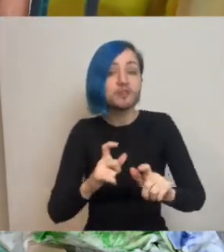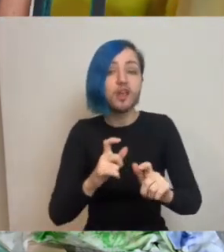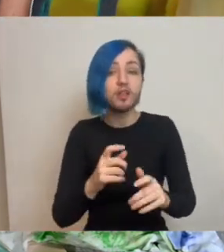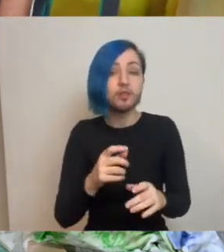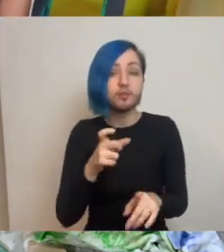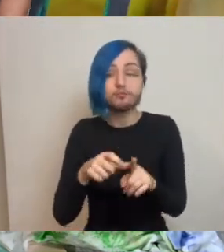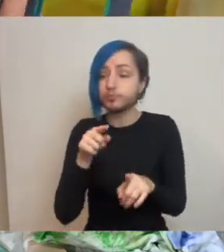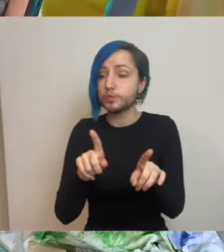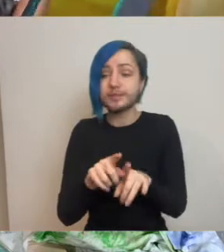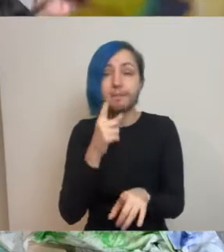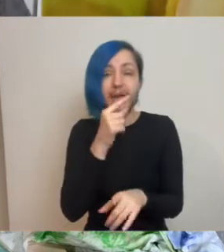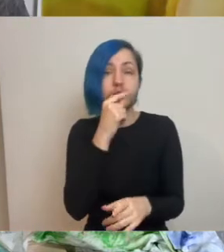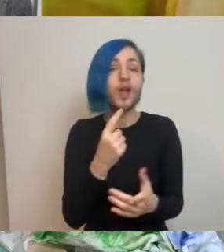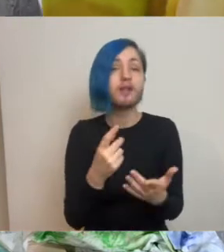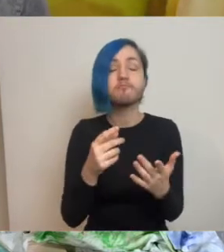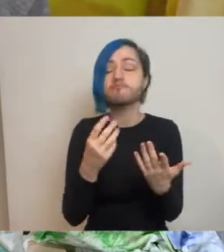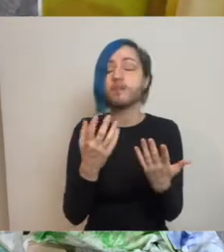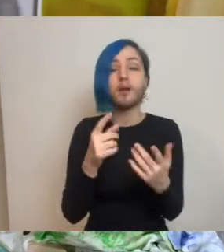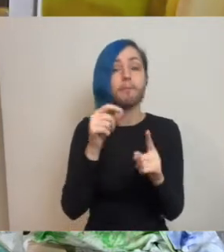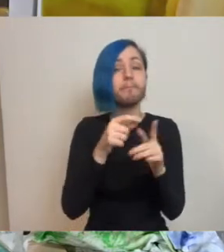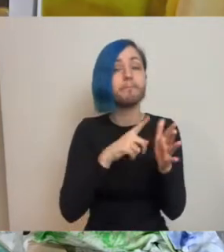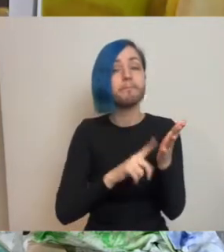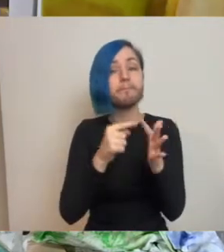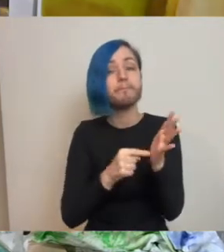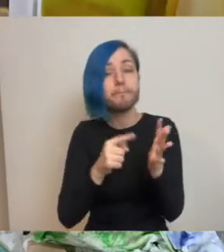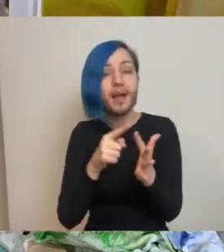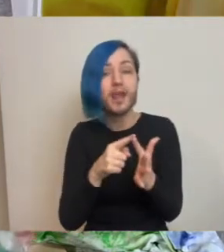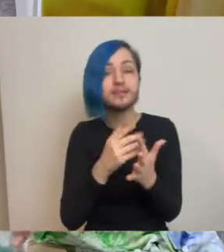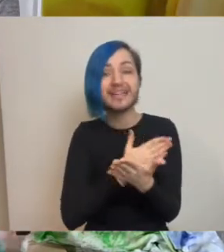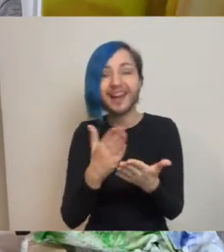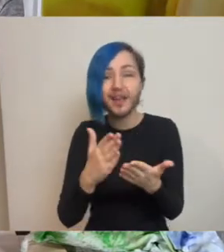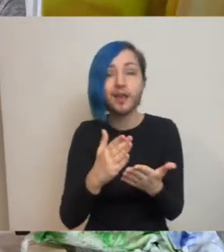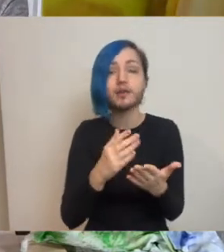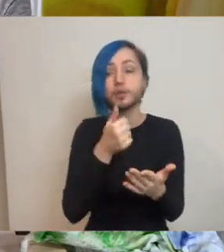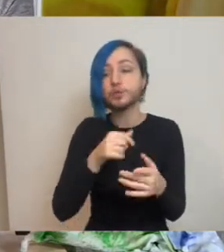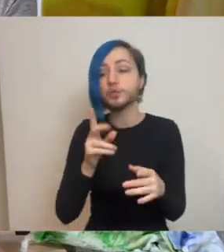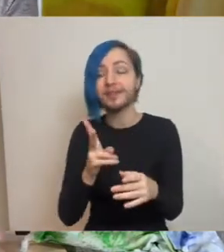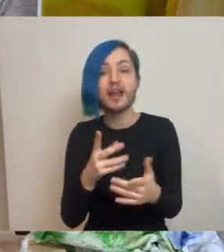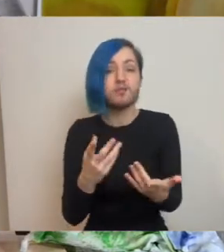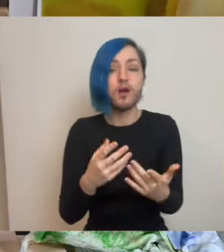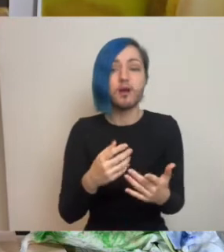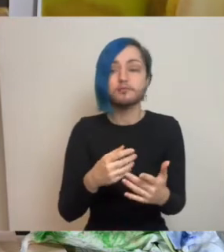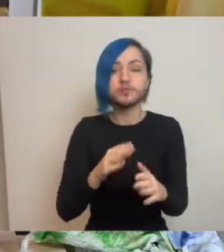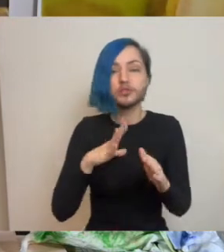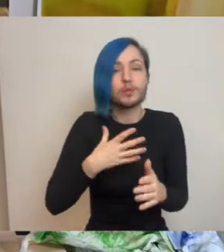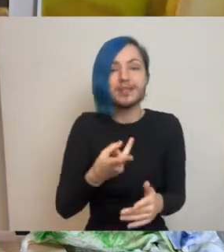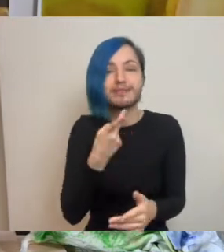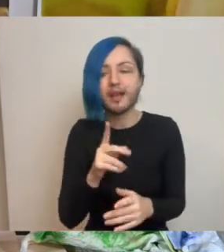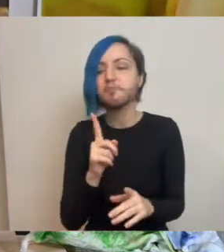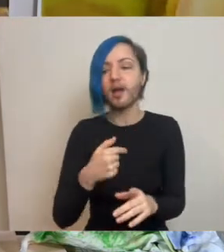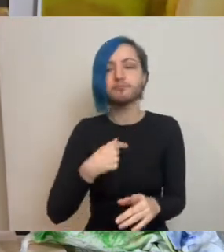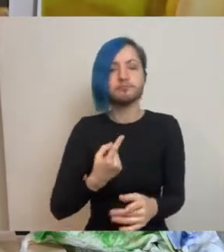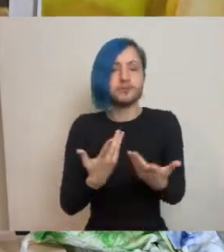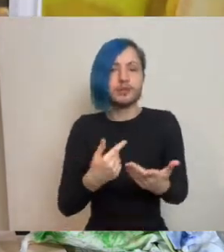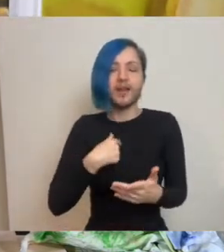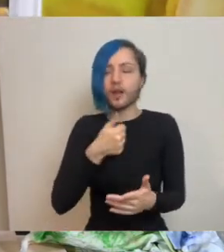your palette and use the same palette. You don't need a secondary palette, but today I'm just going to go straight onto here. And this is a process of